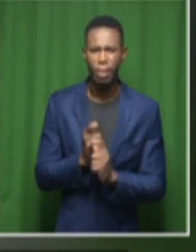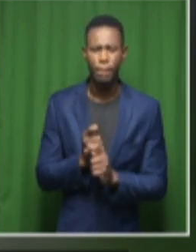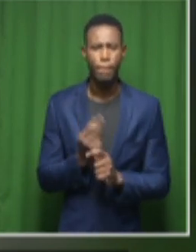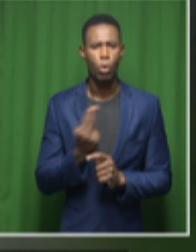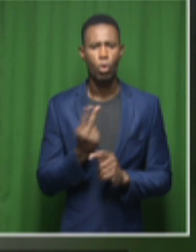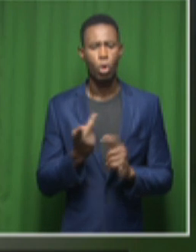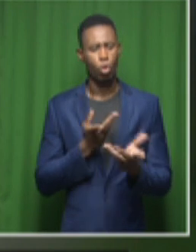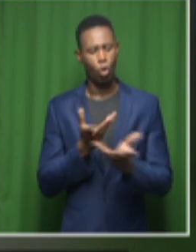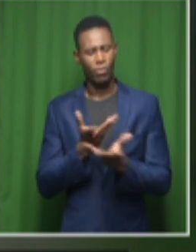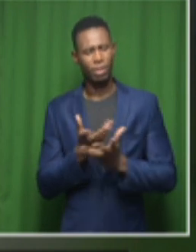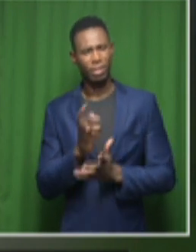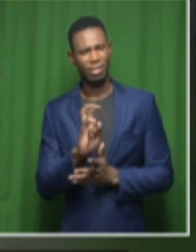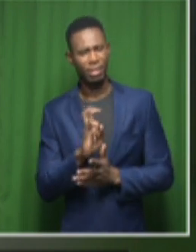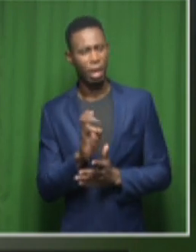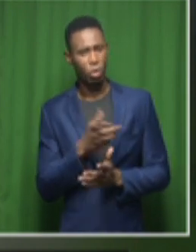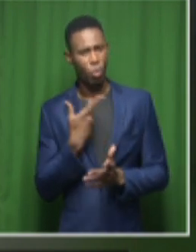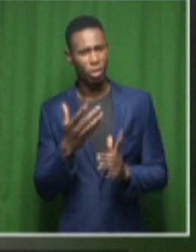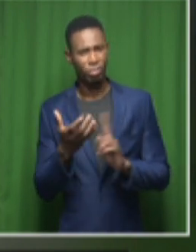through this project.